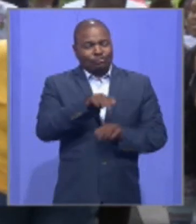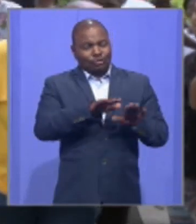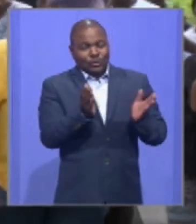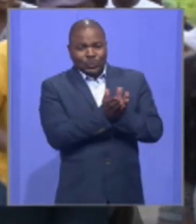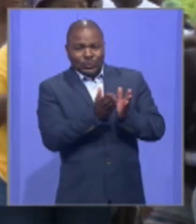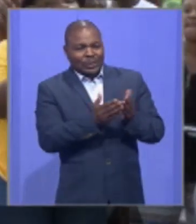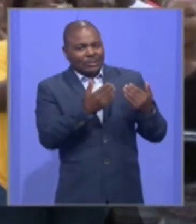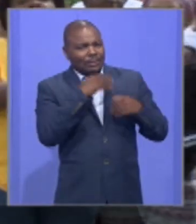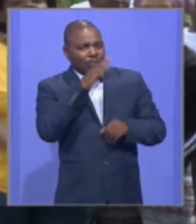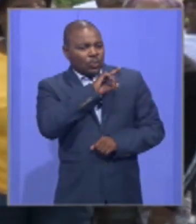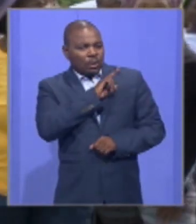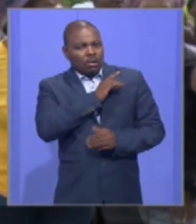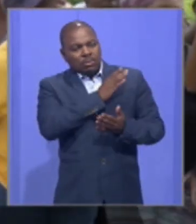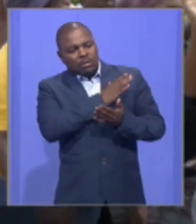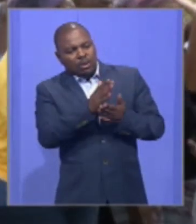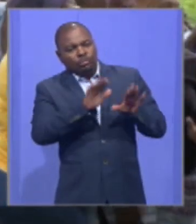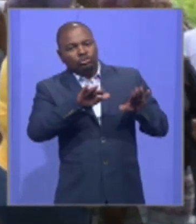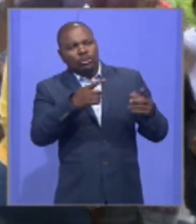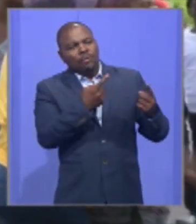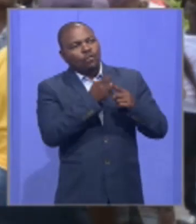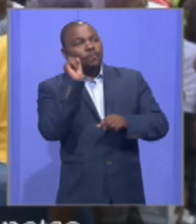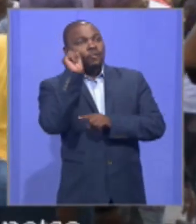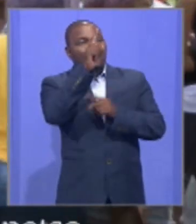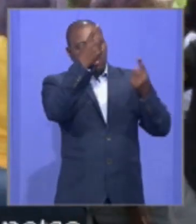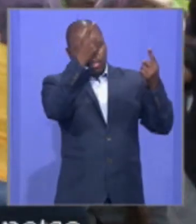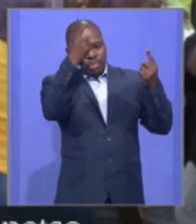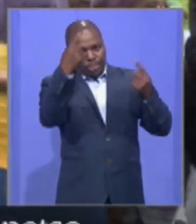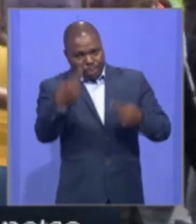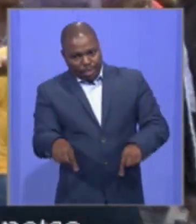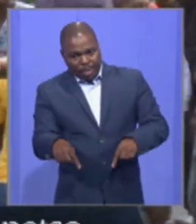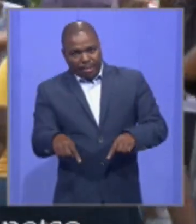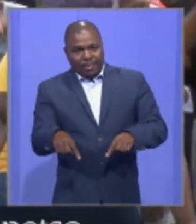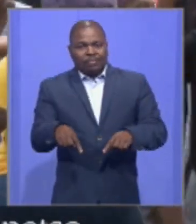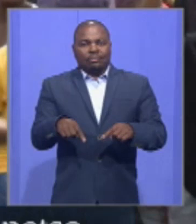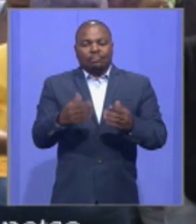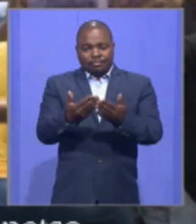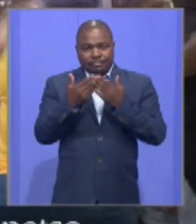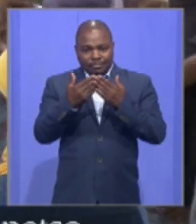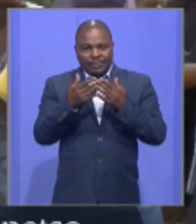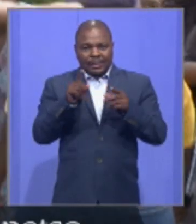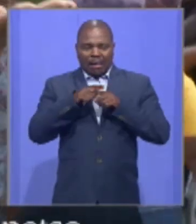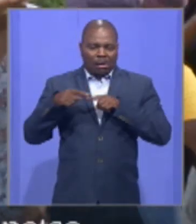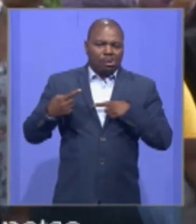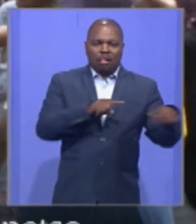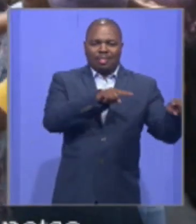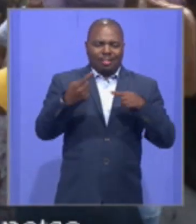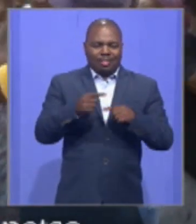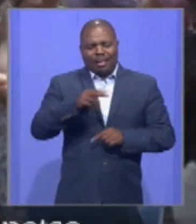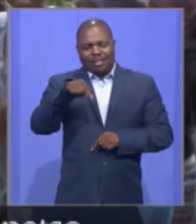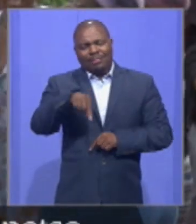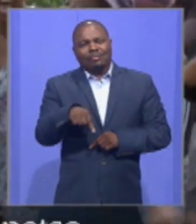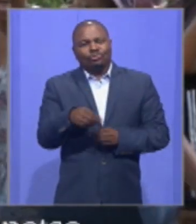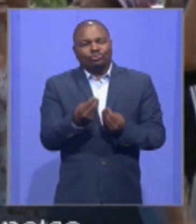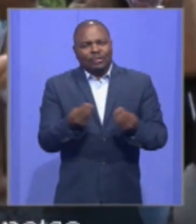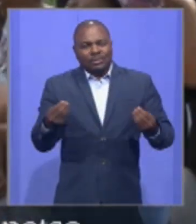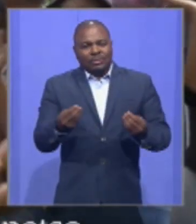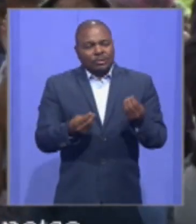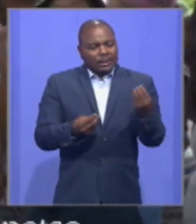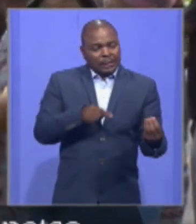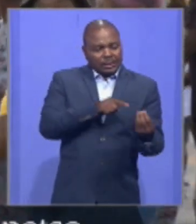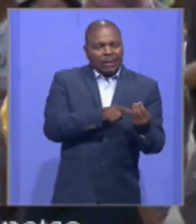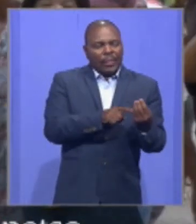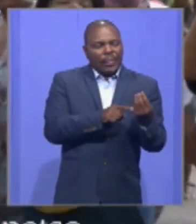are some children who are coming outside. They come in and to start war with these other kids. The kids are very little